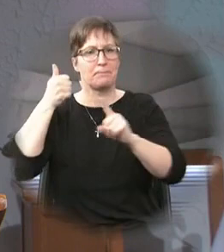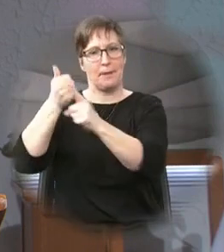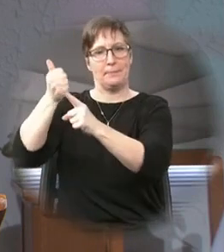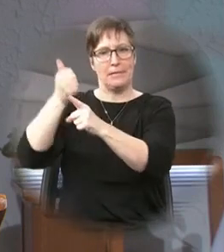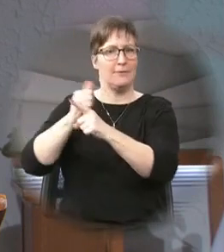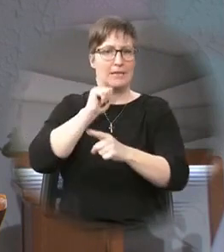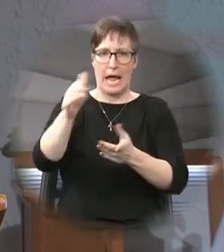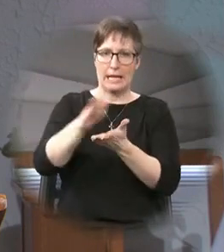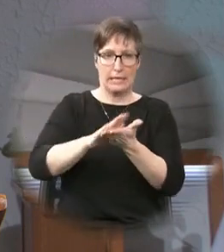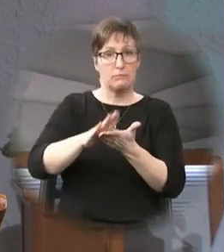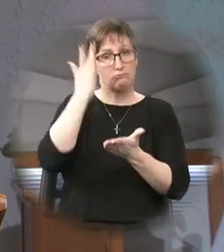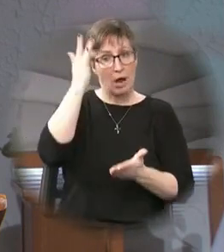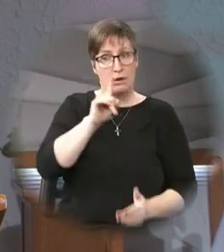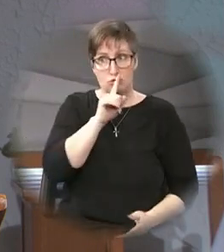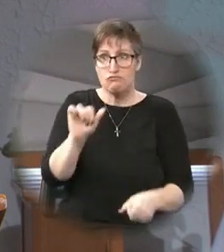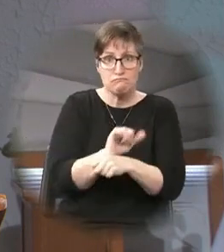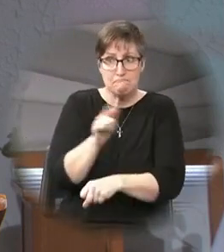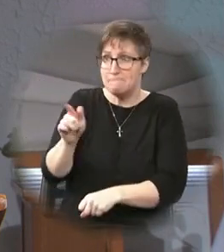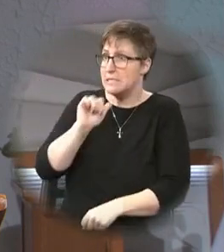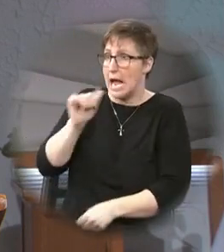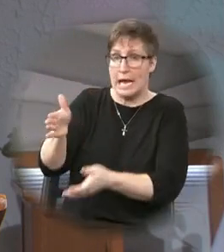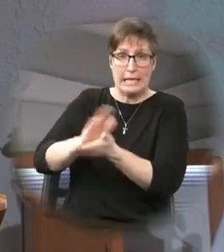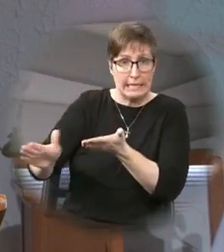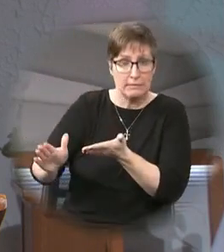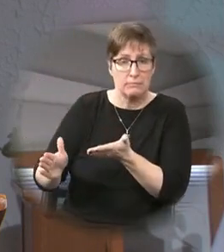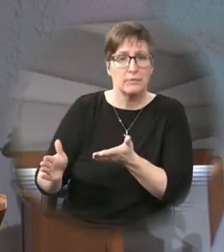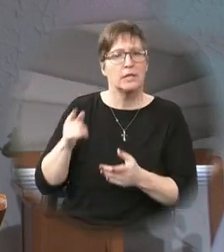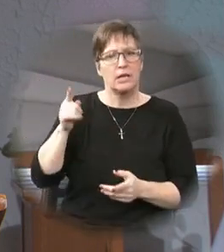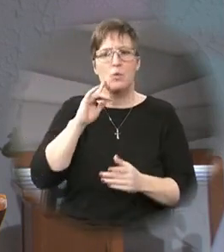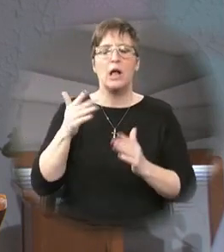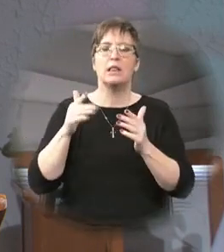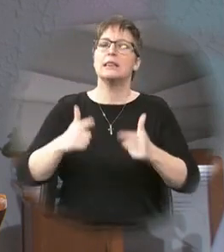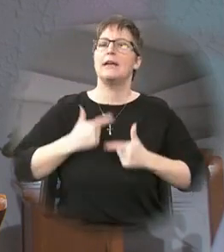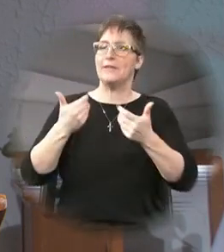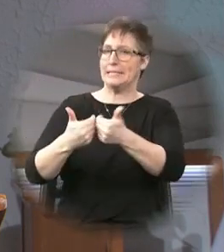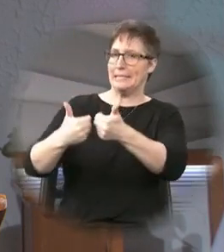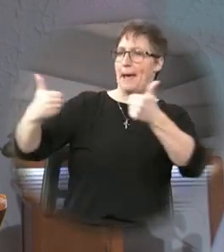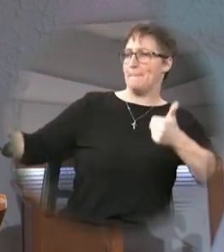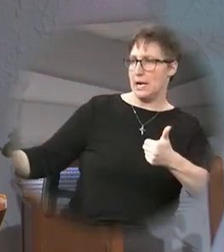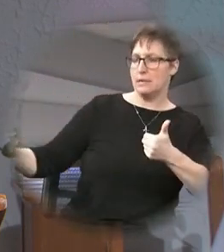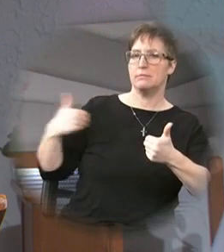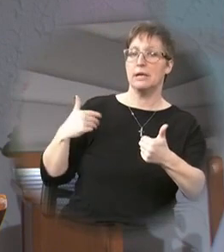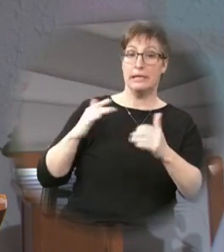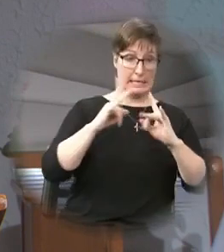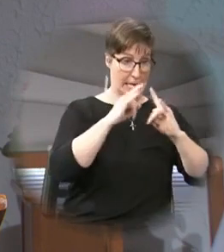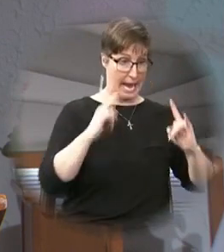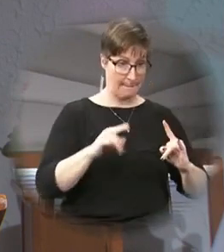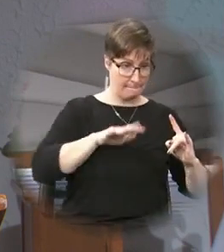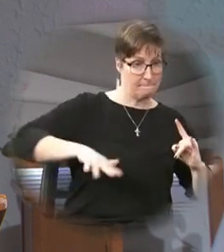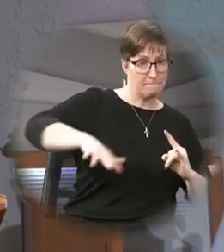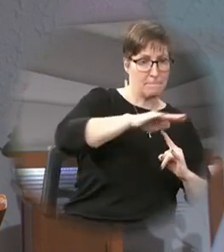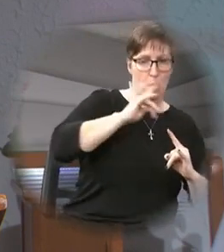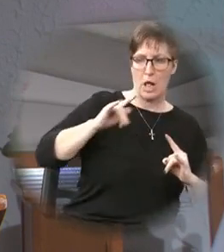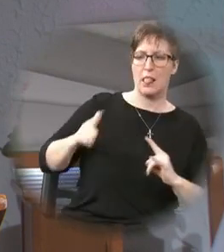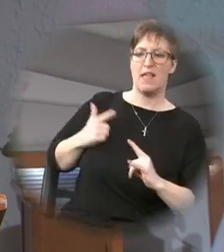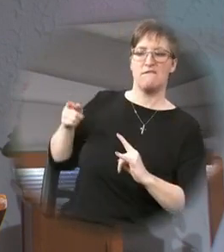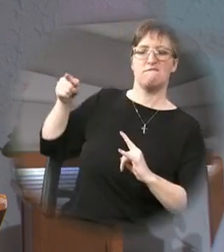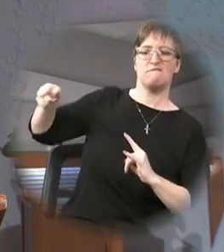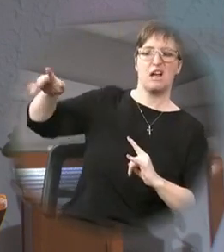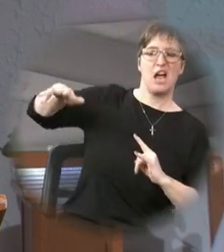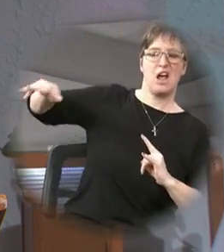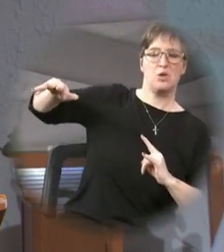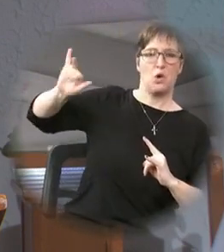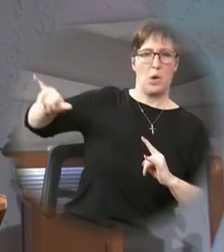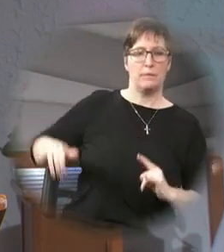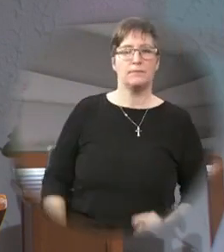since he is in fact unclean. He shall dwell apart, making his abode outside the camp.